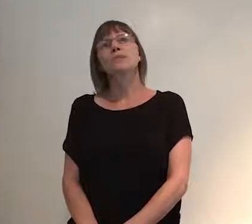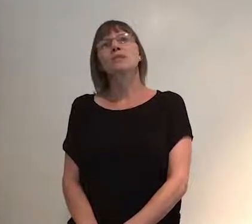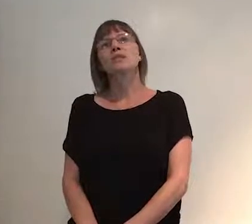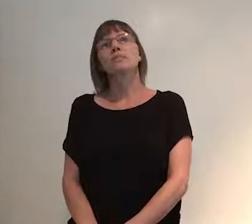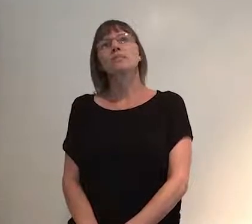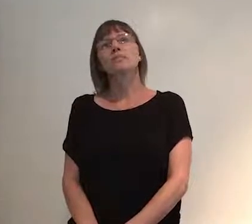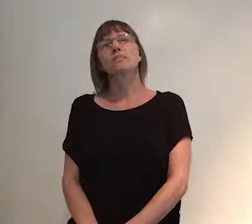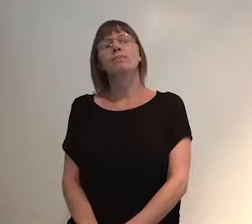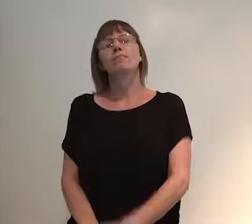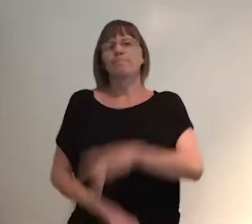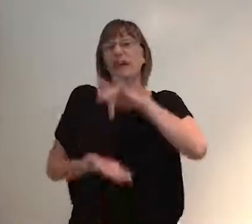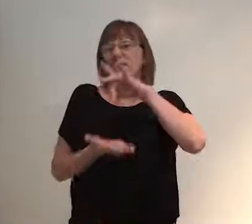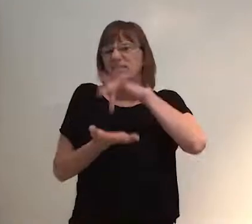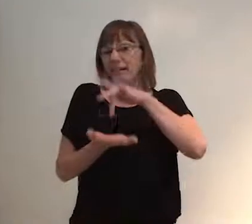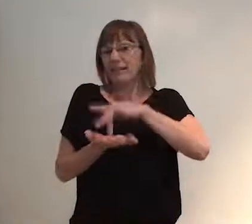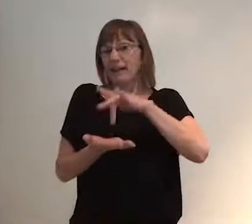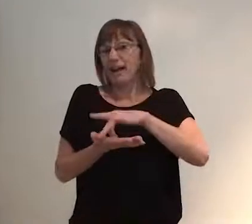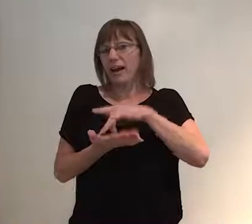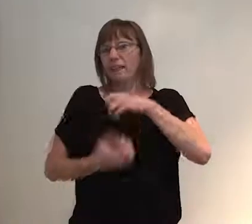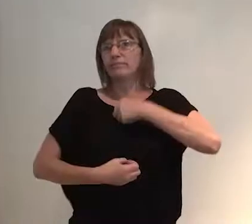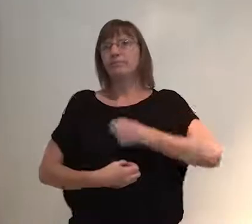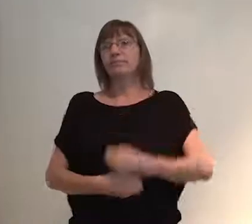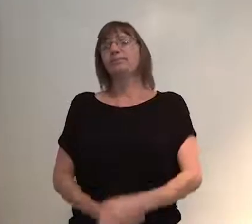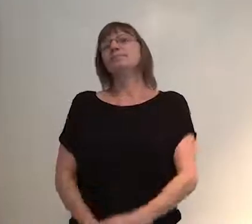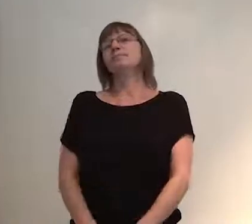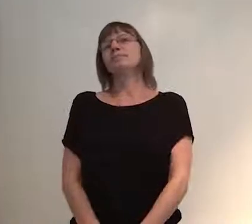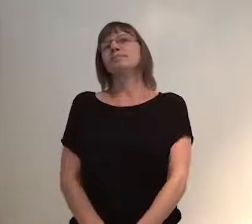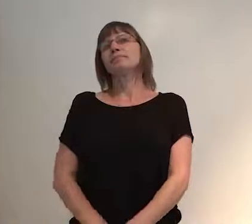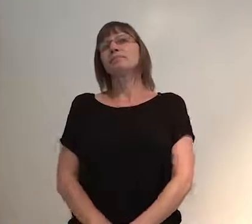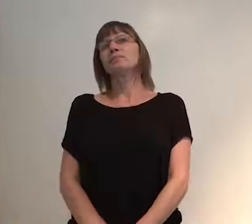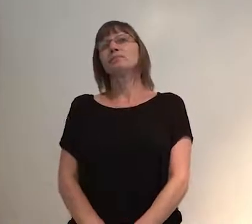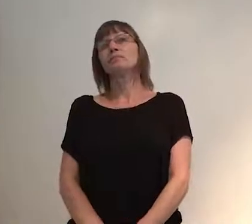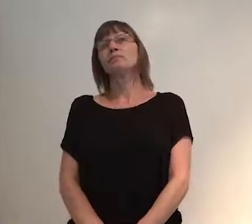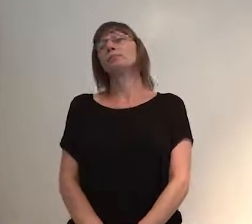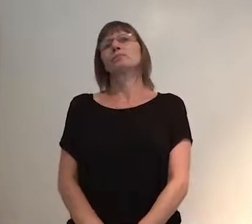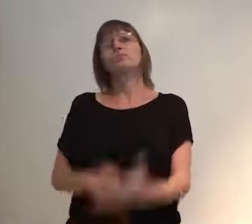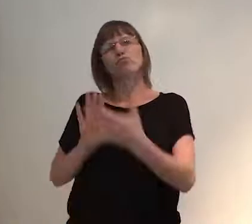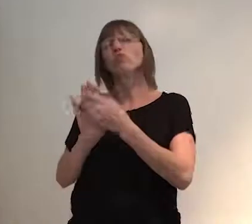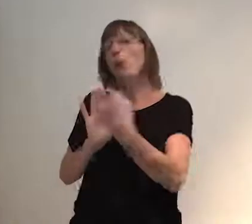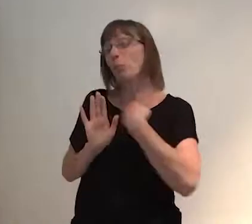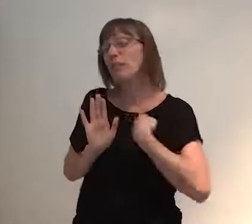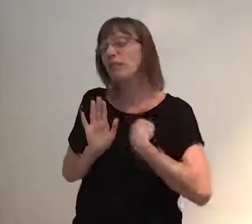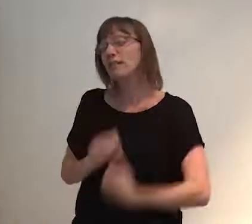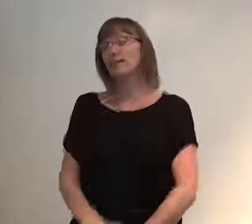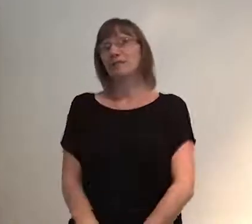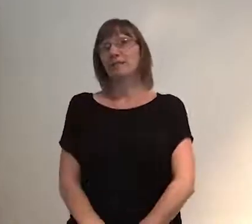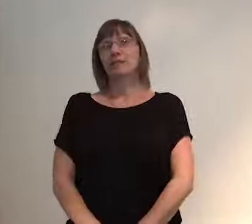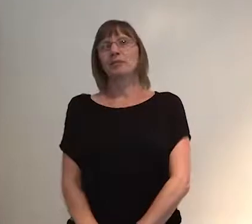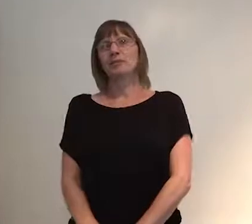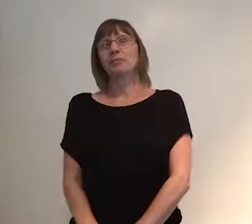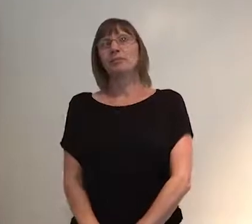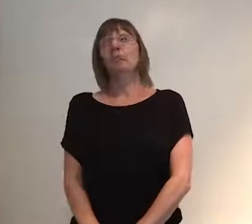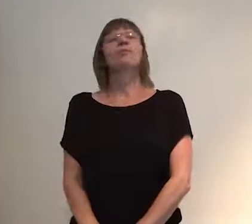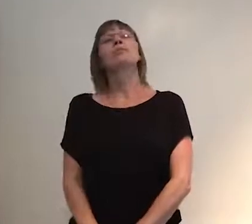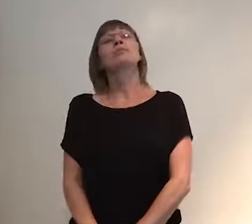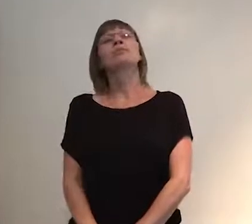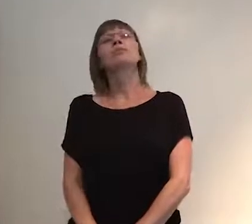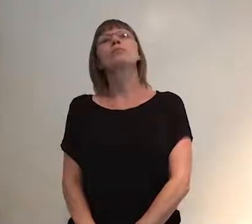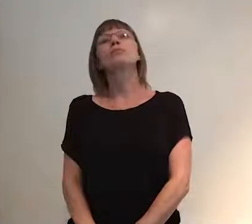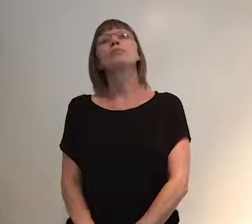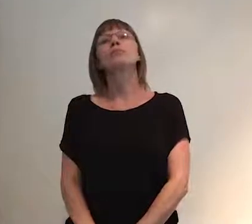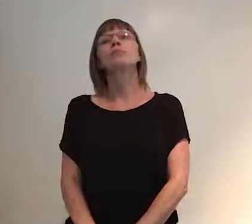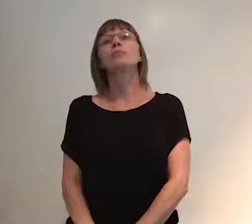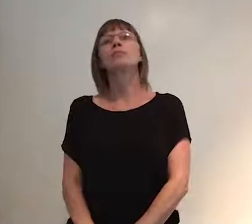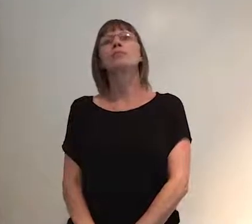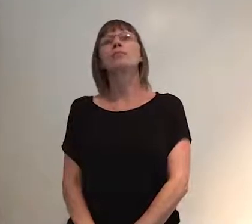Okay, and then we gently come back to center, release that right leg, give those legs a bit of a shake off again, give those feet a bit